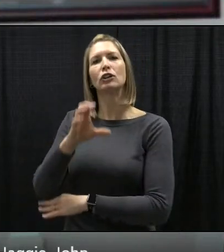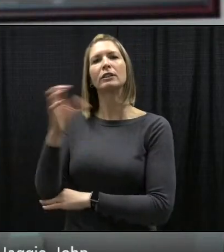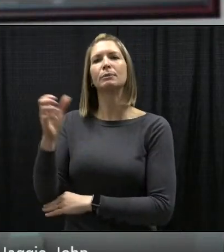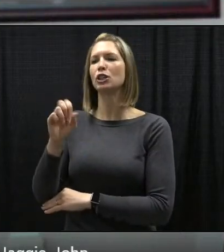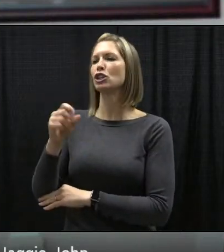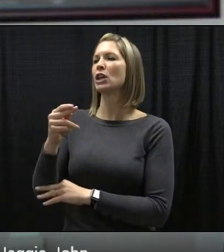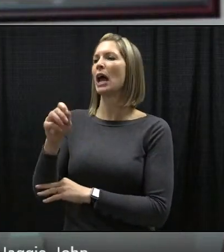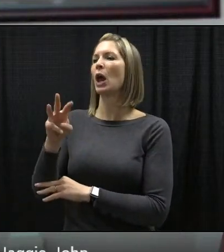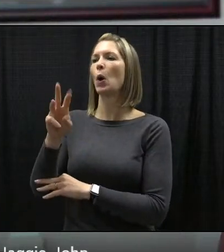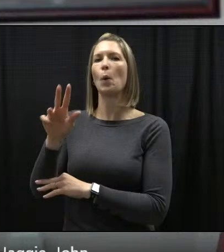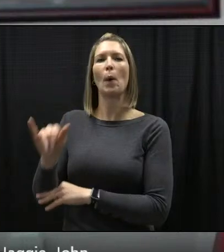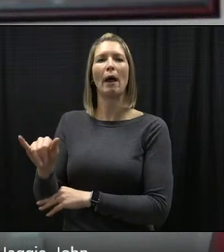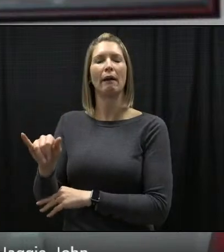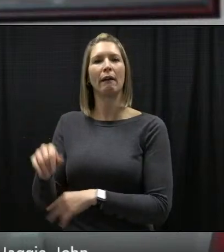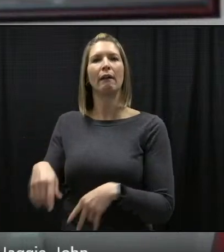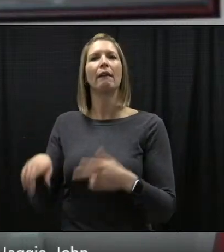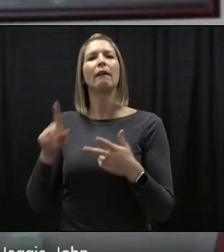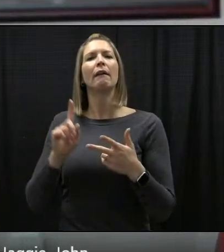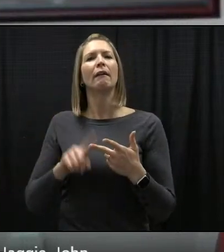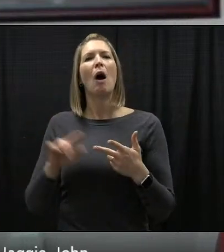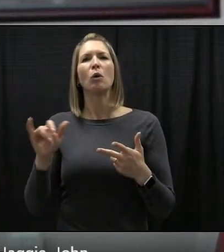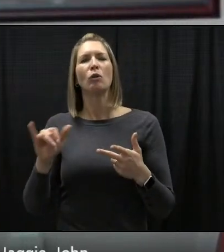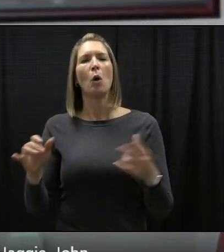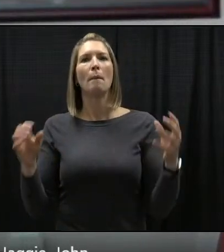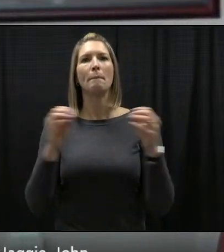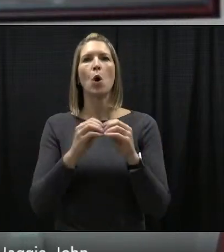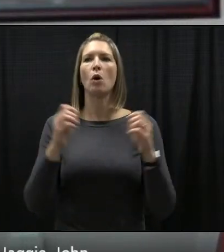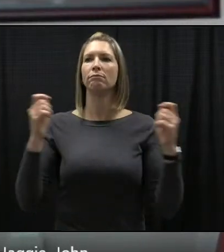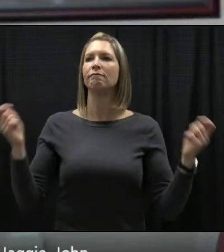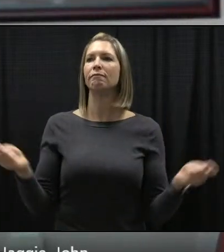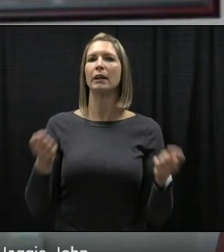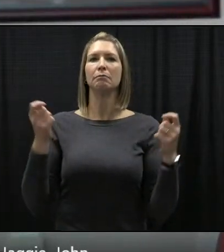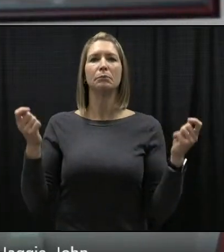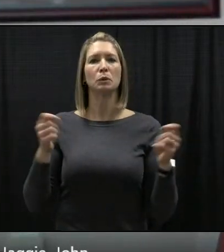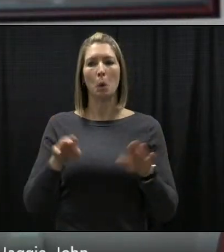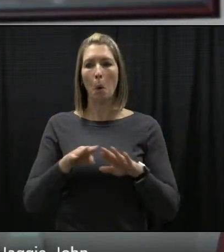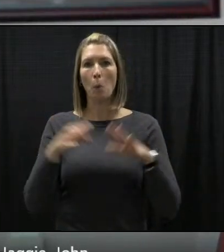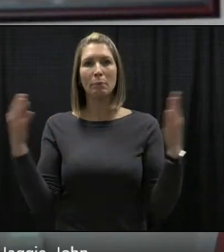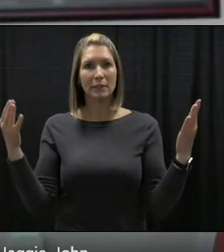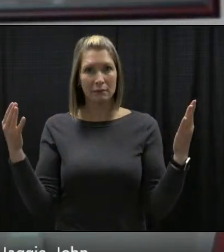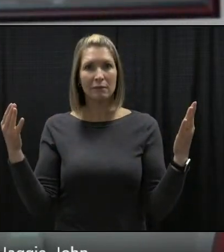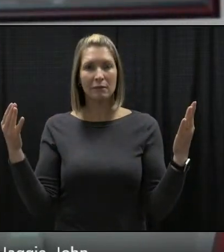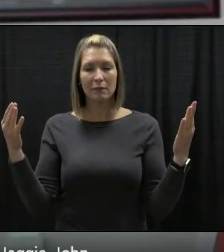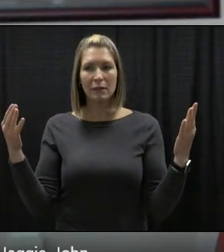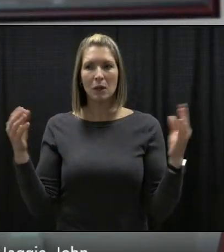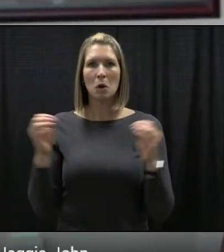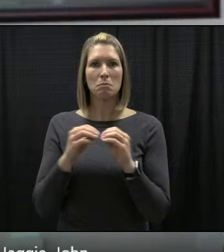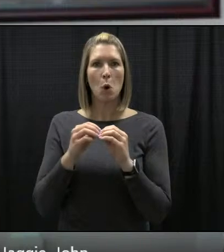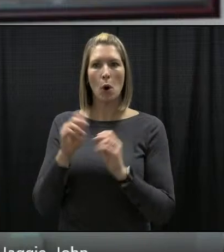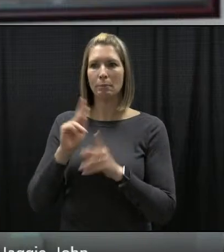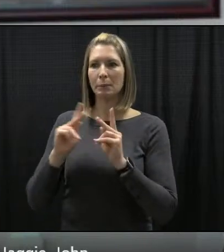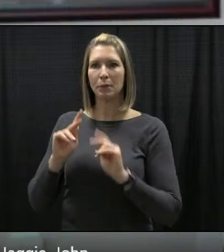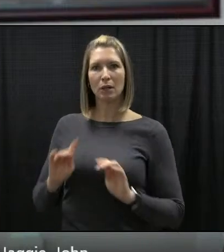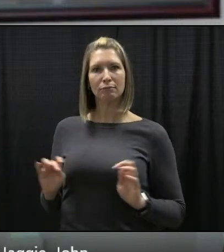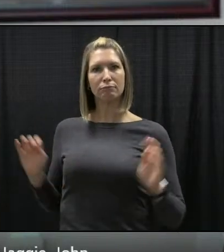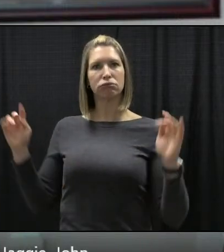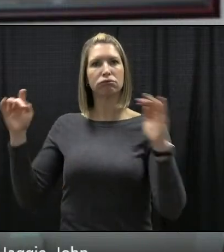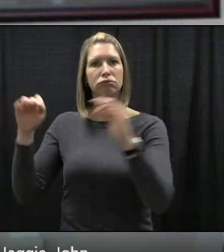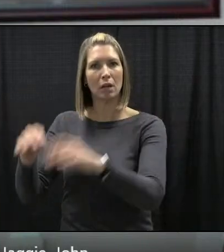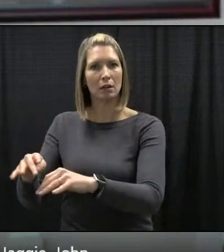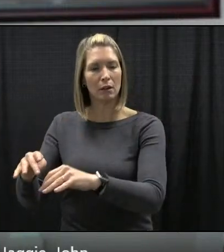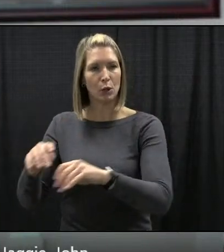are going ahead, and the capacities, as Dr. Fitzgerald referenced, have increased. You can dine out,